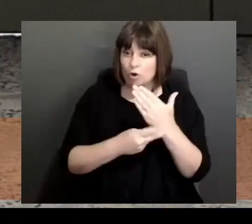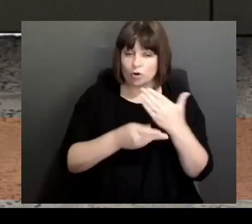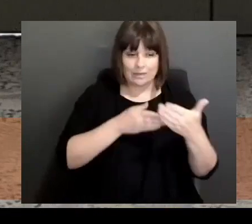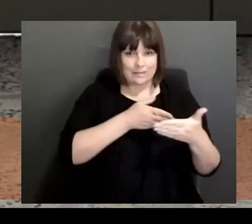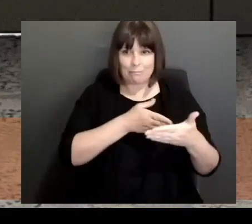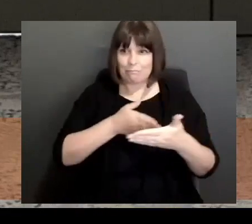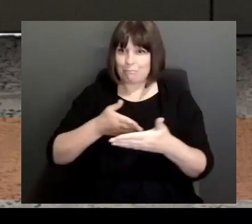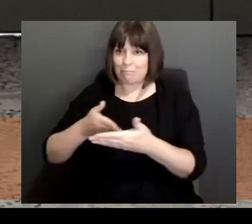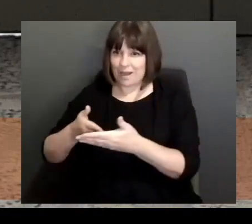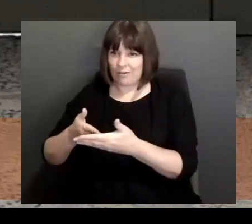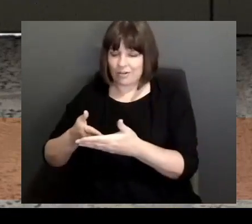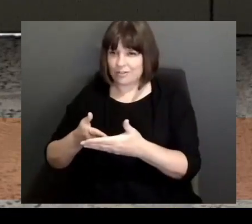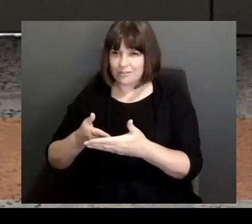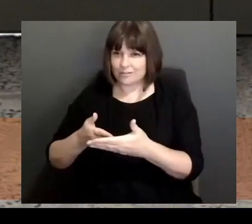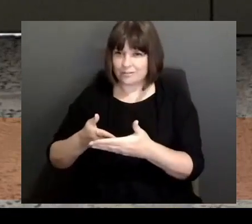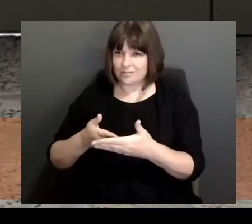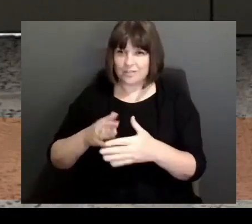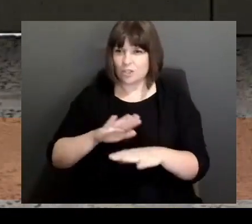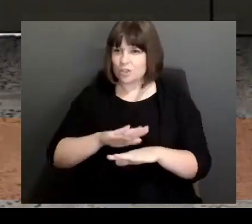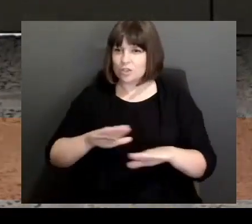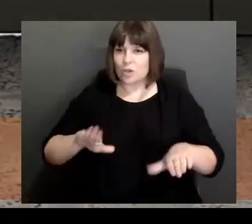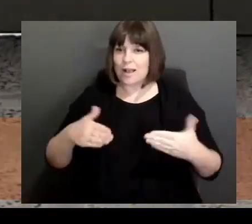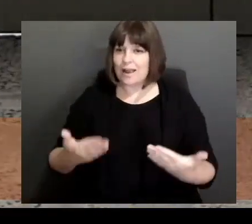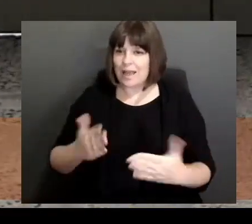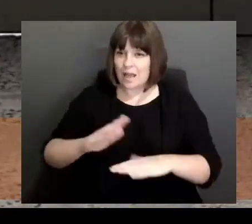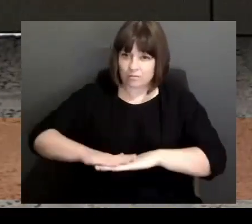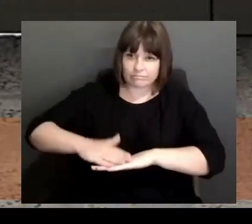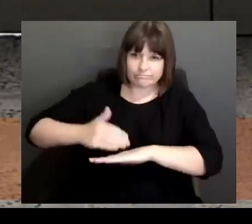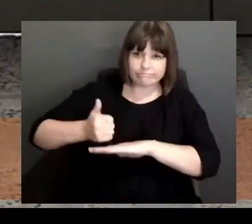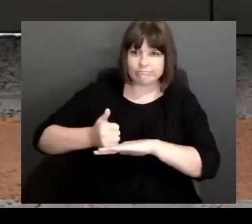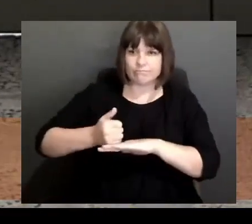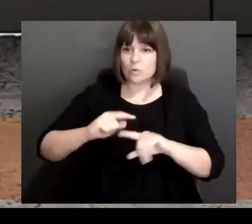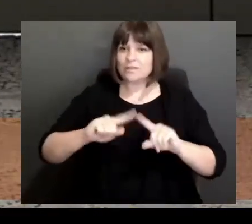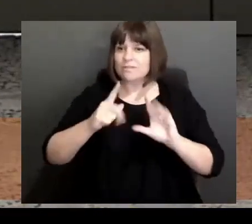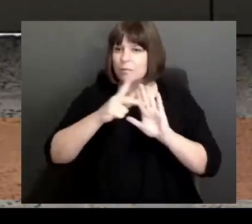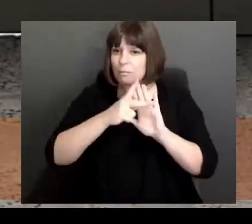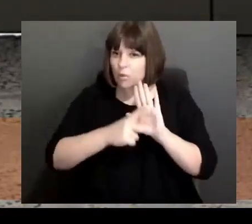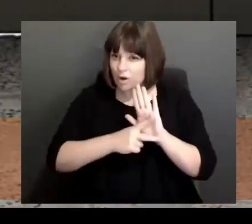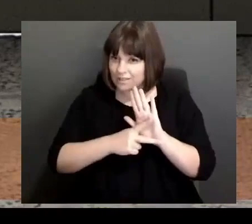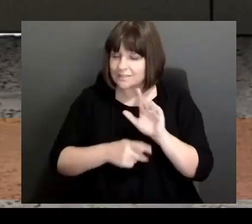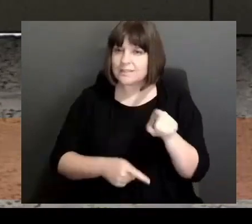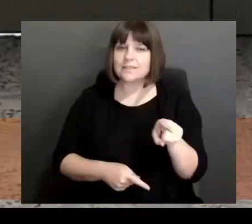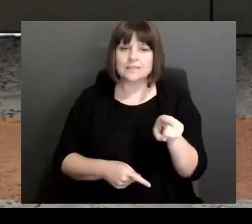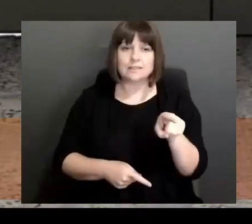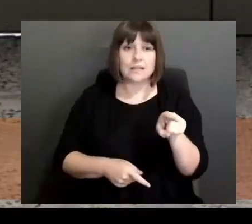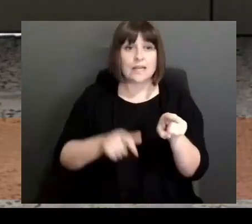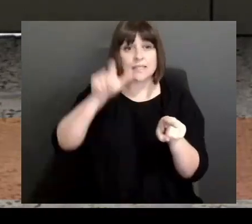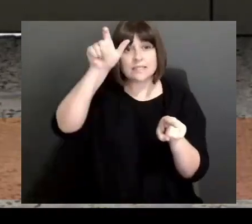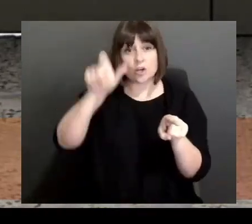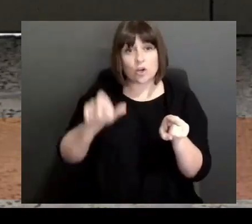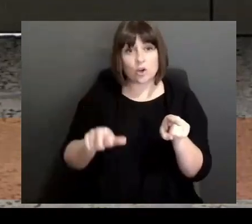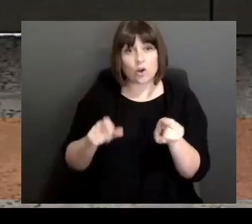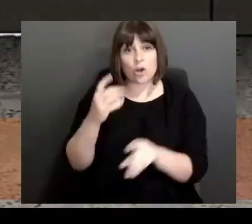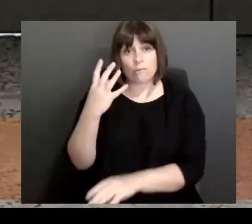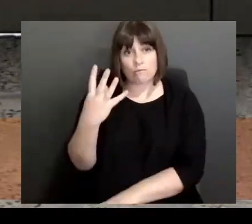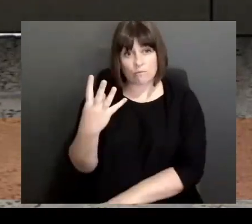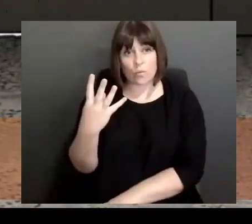implementation of many of those policies in column 4 in this